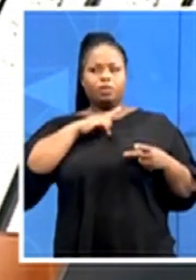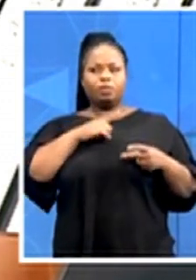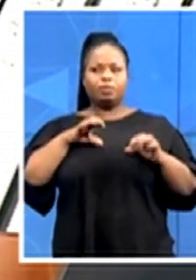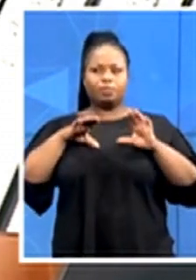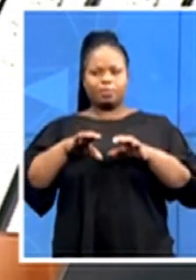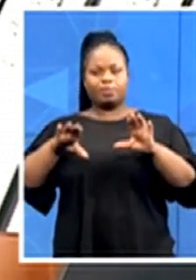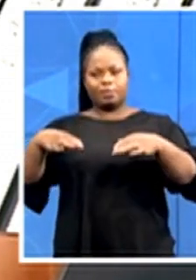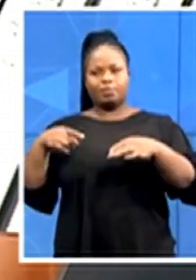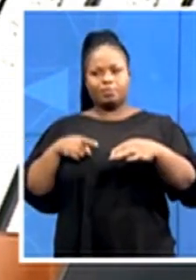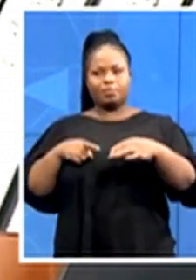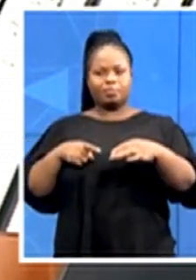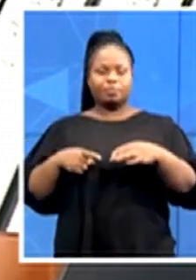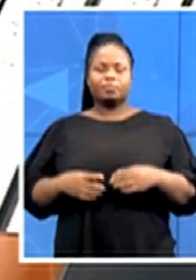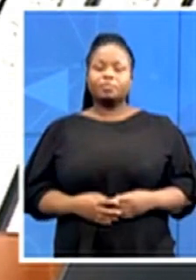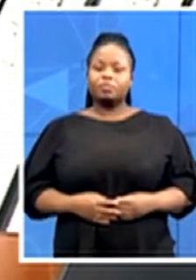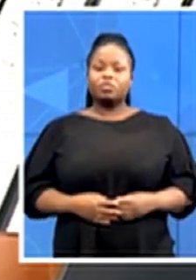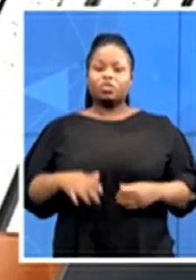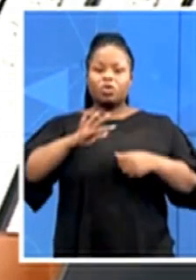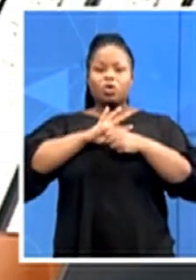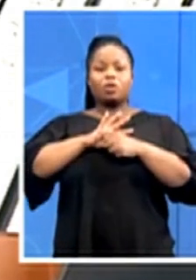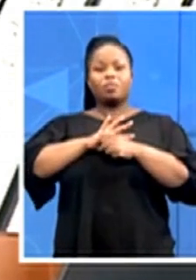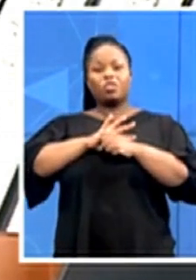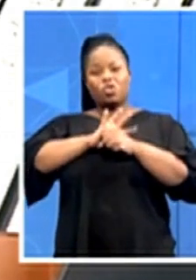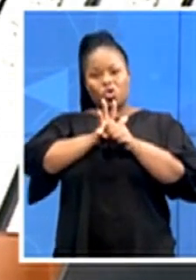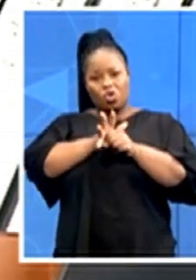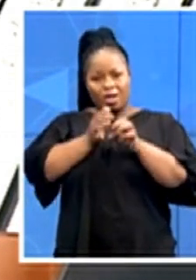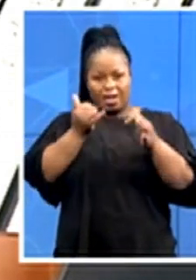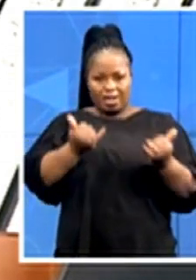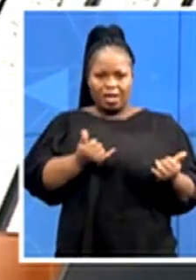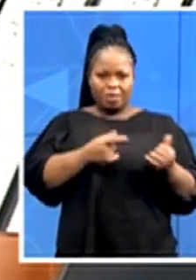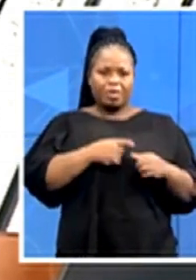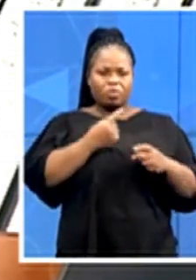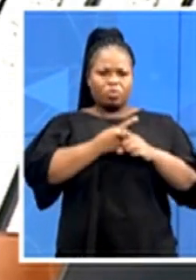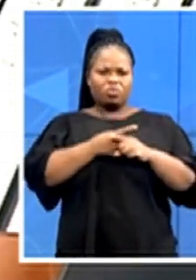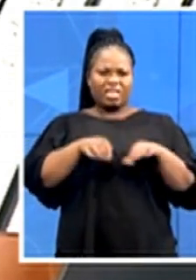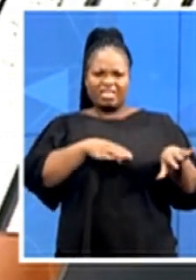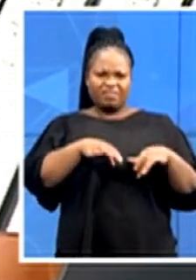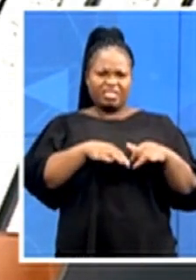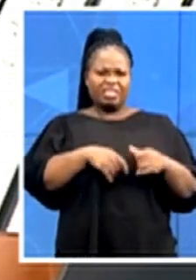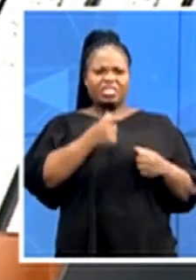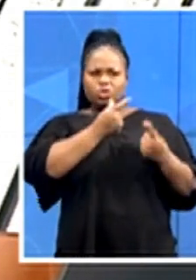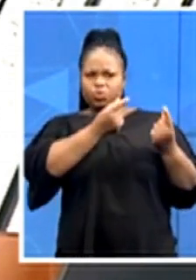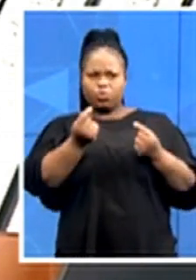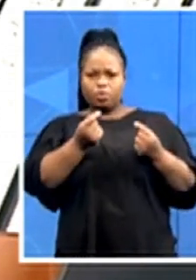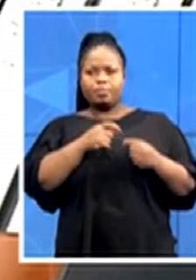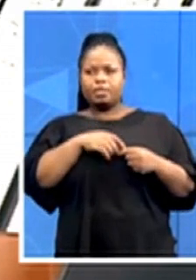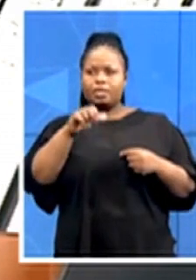Covert activities are now subject to scrutiny by the Auditor General, something that we